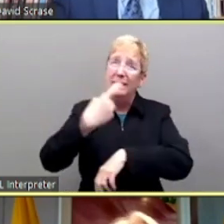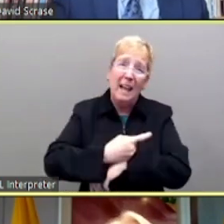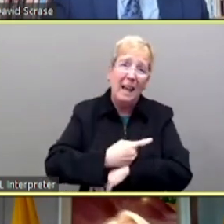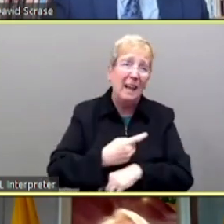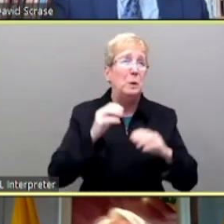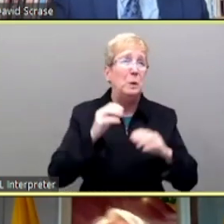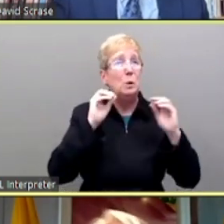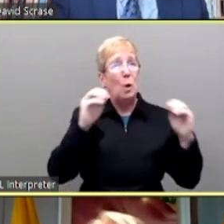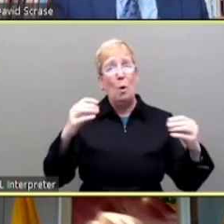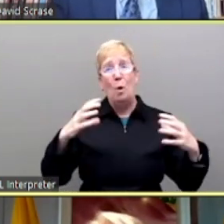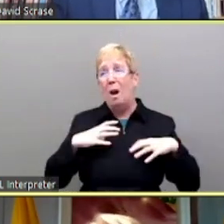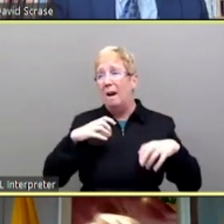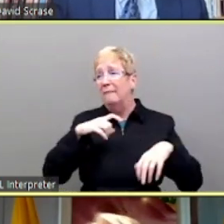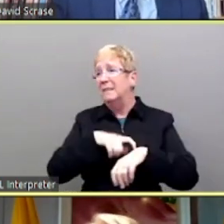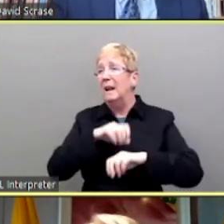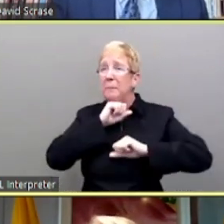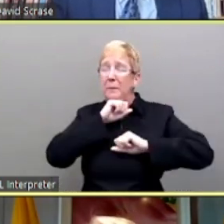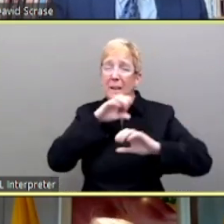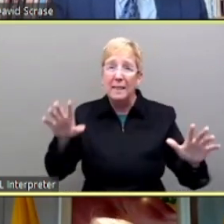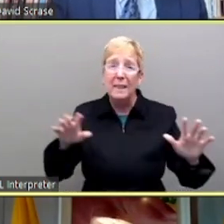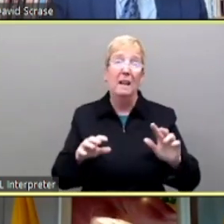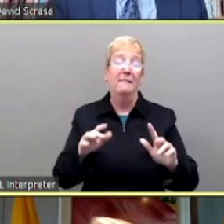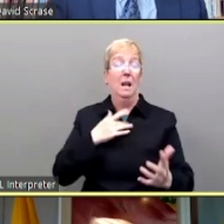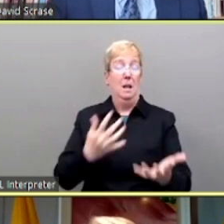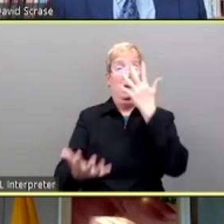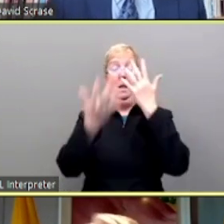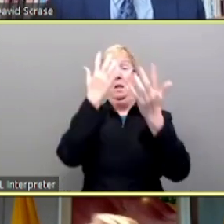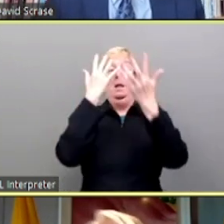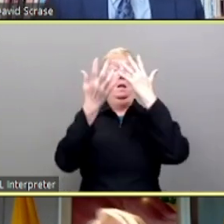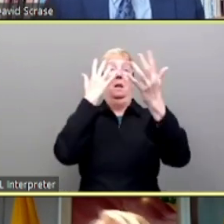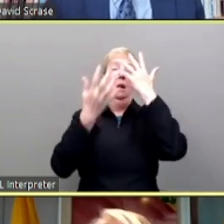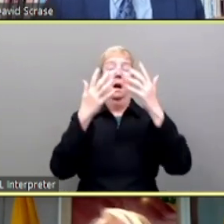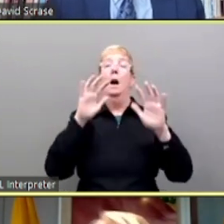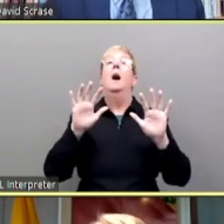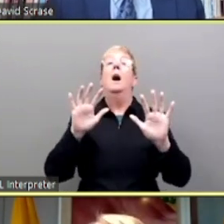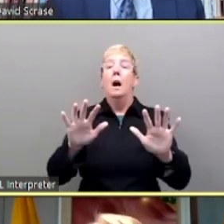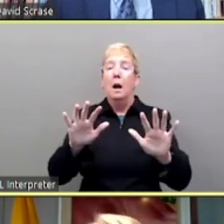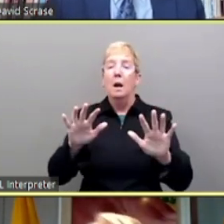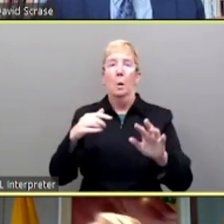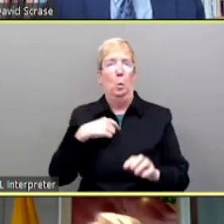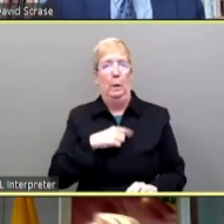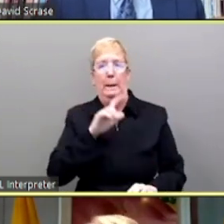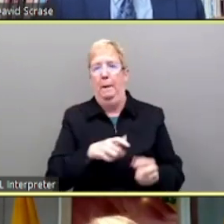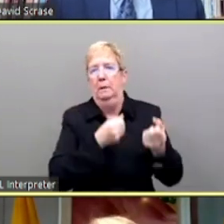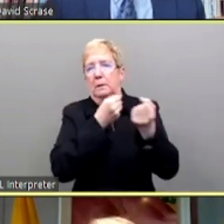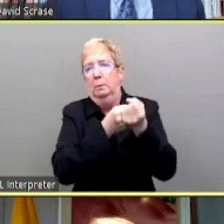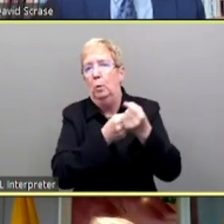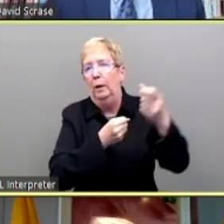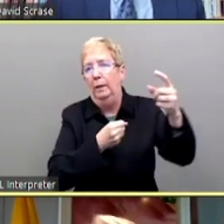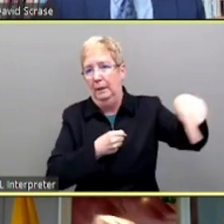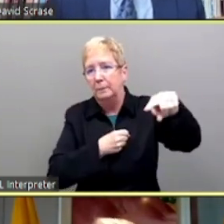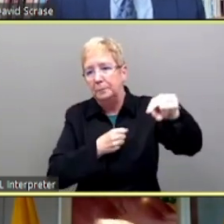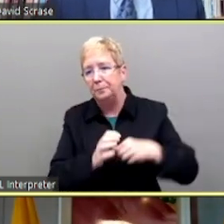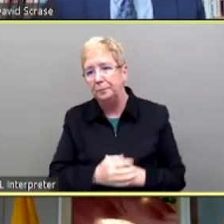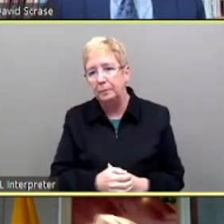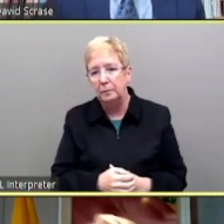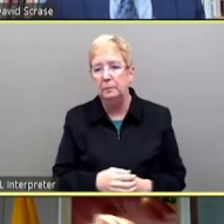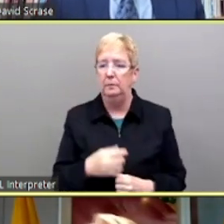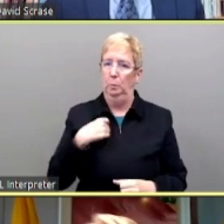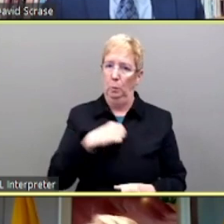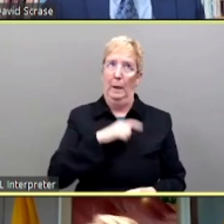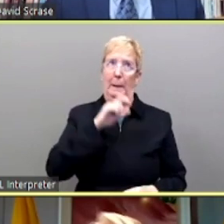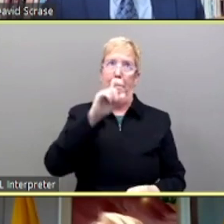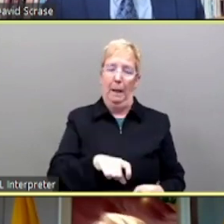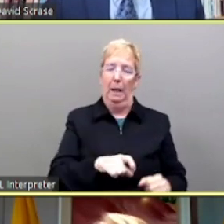be besieged by patient care. They need our support to make sure that we are minimizing